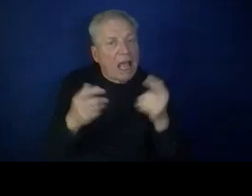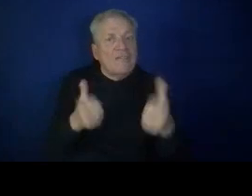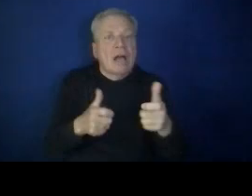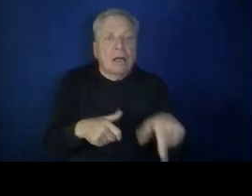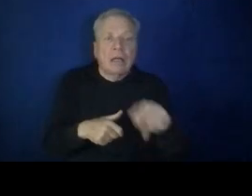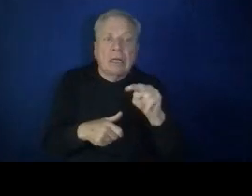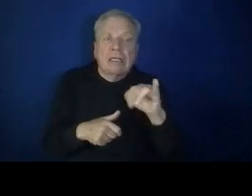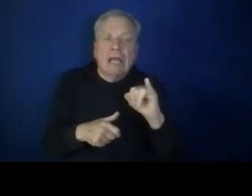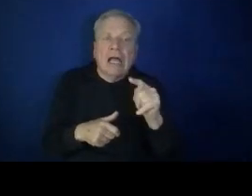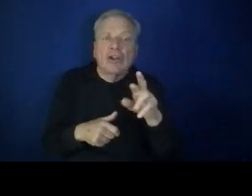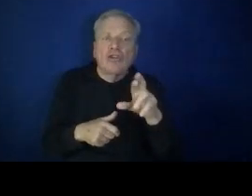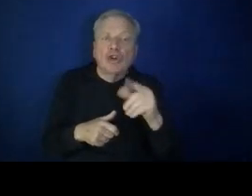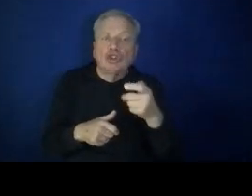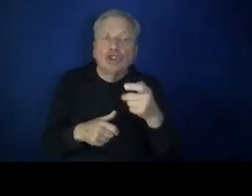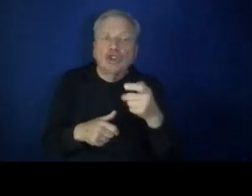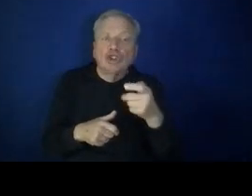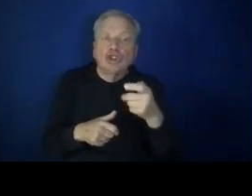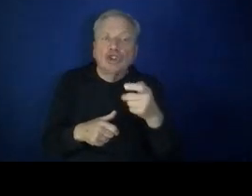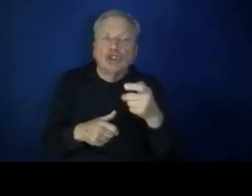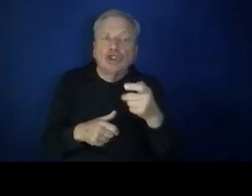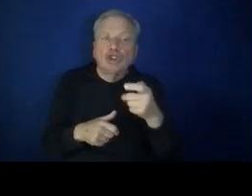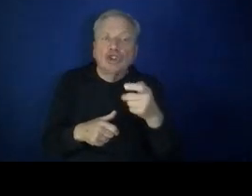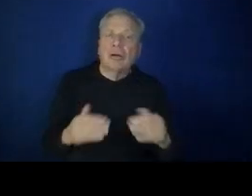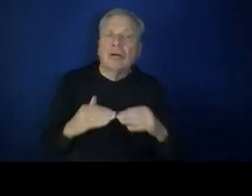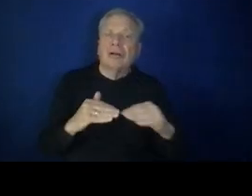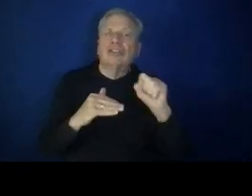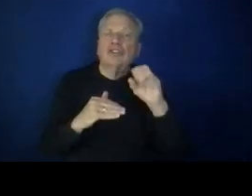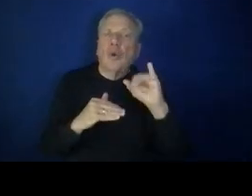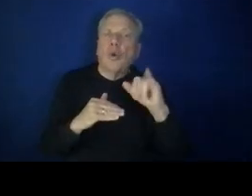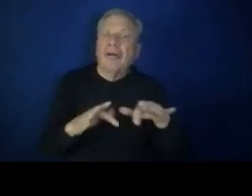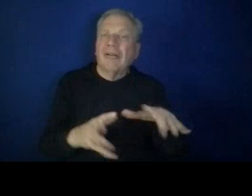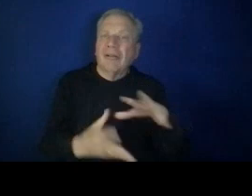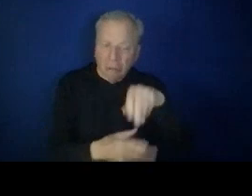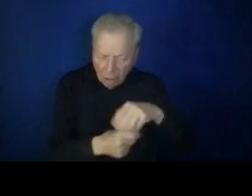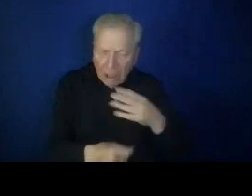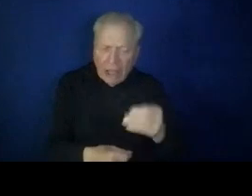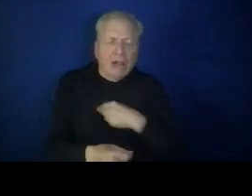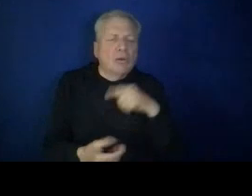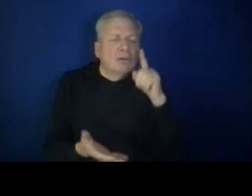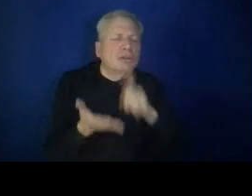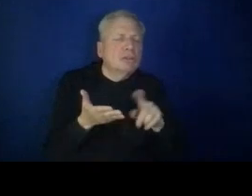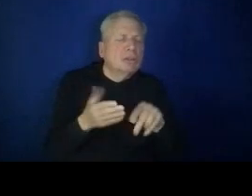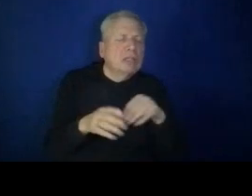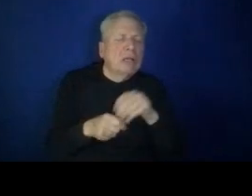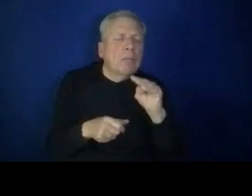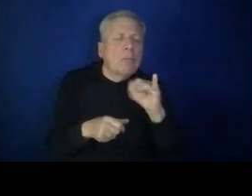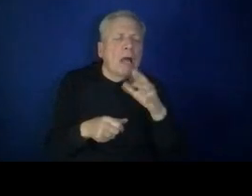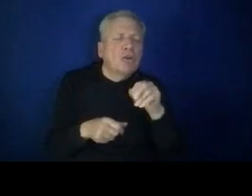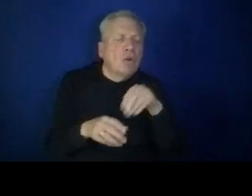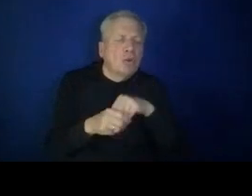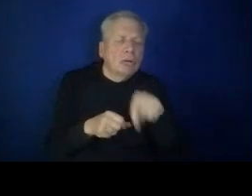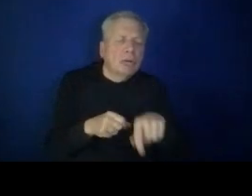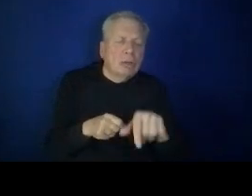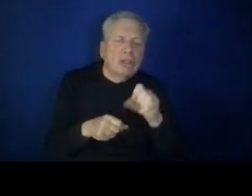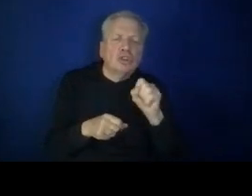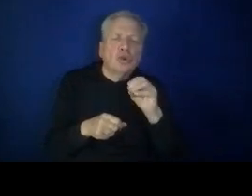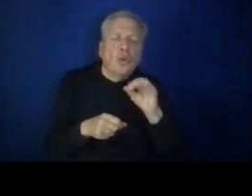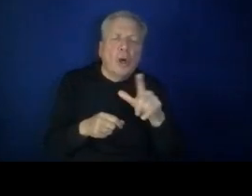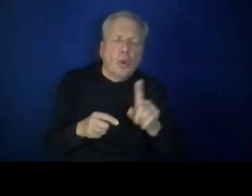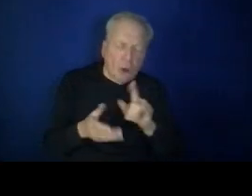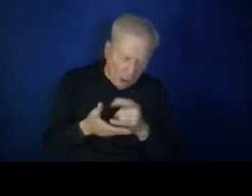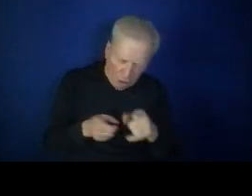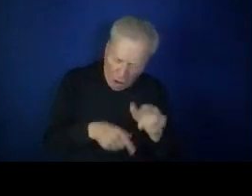soil surfaces. And then we go out and we study the microbial populations in the soils where this is happening. And